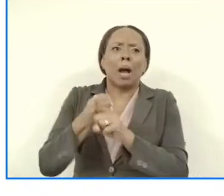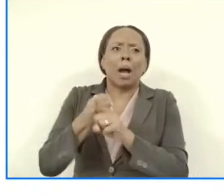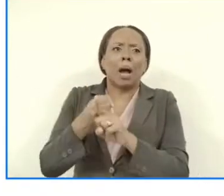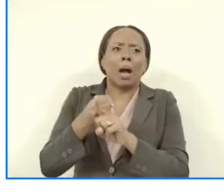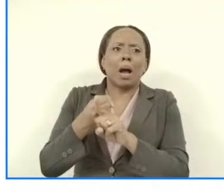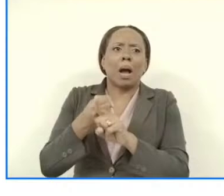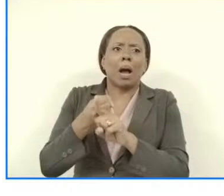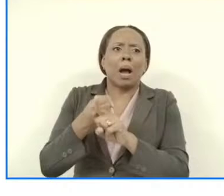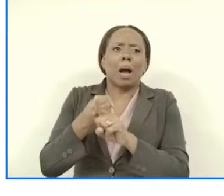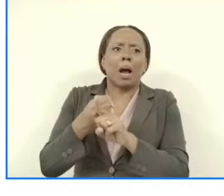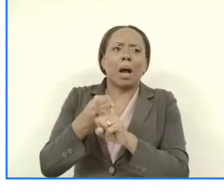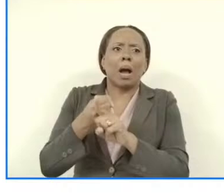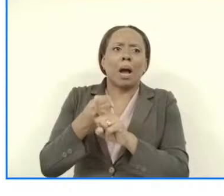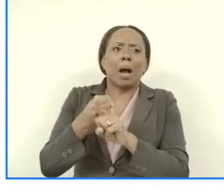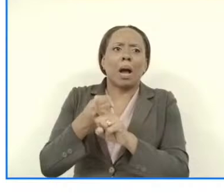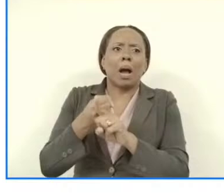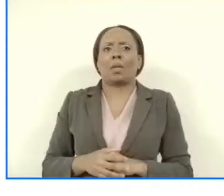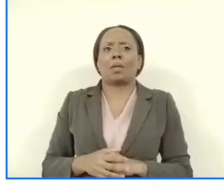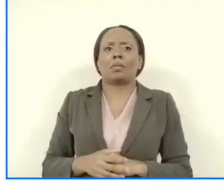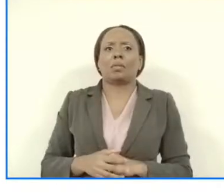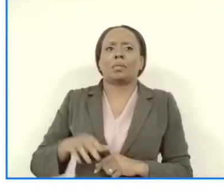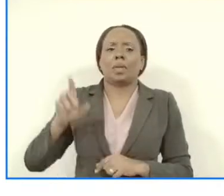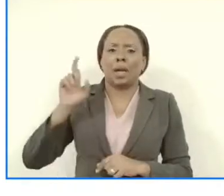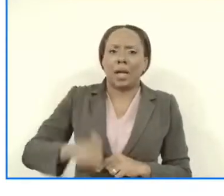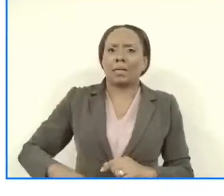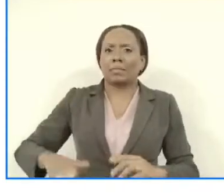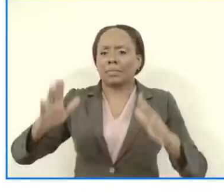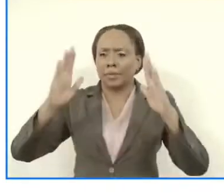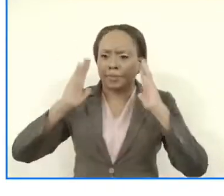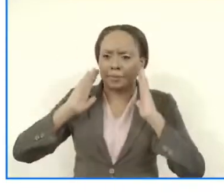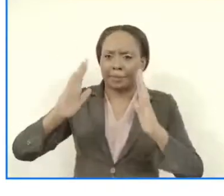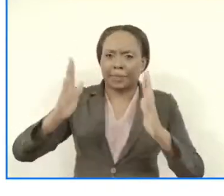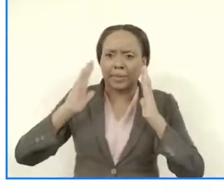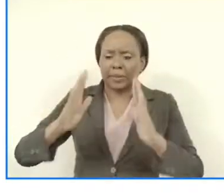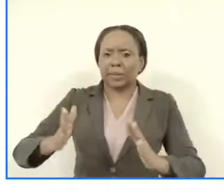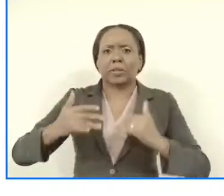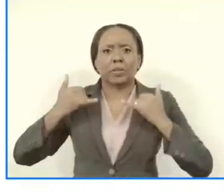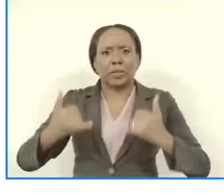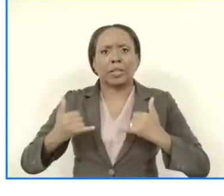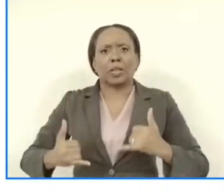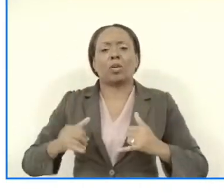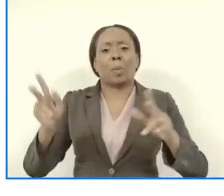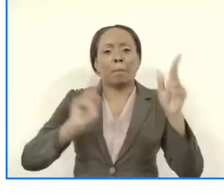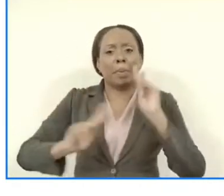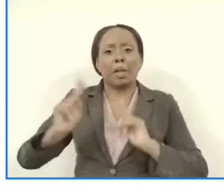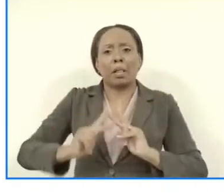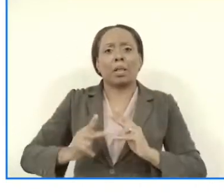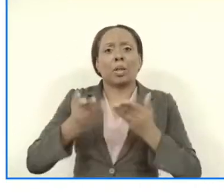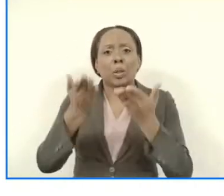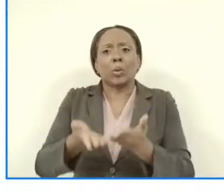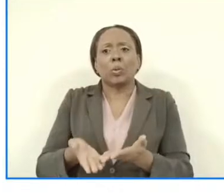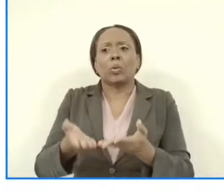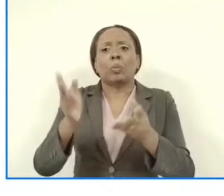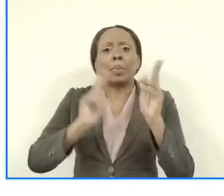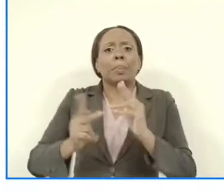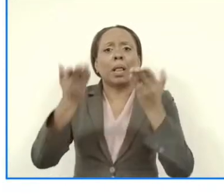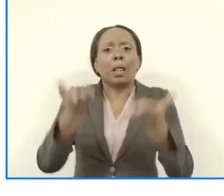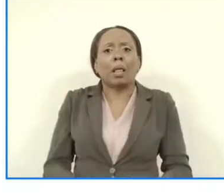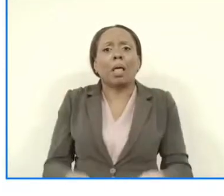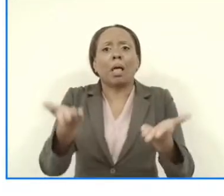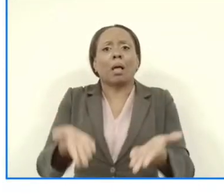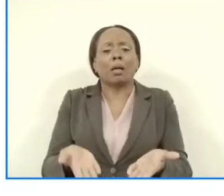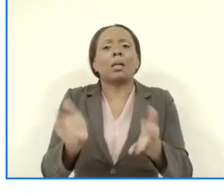people have to be our concern, our foremost concern at this point in time. So I'm just putting that out